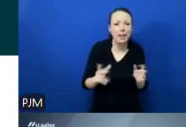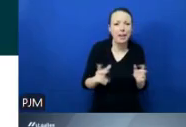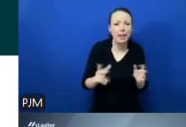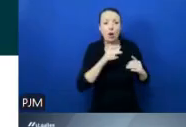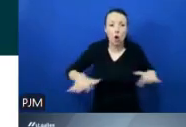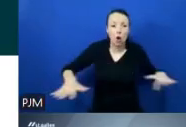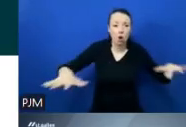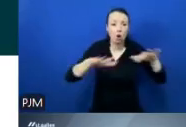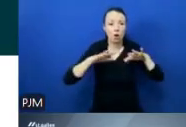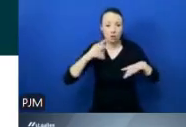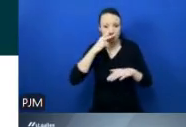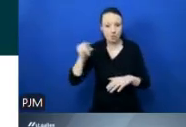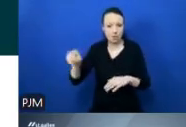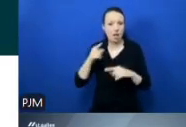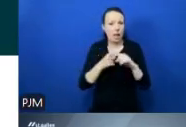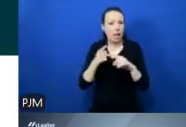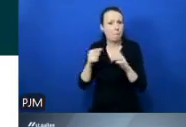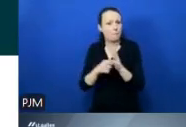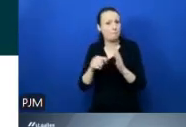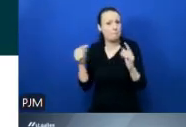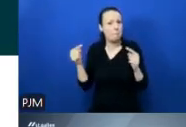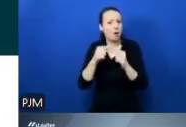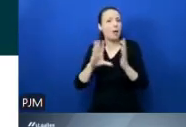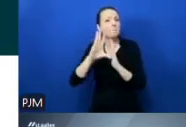local elements.